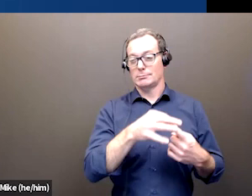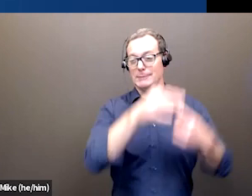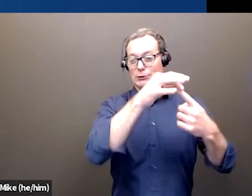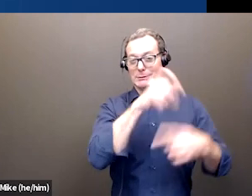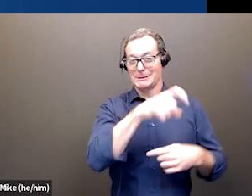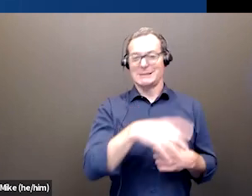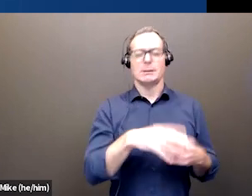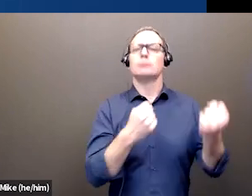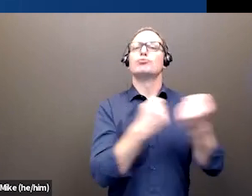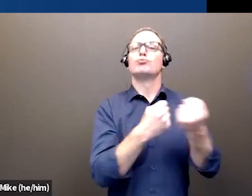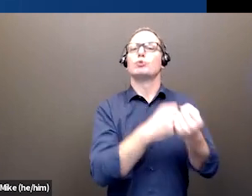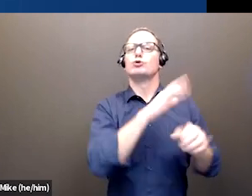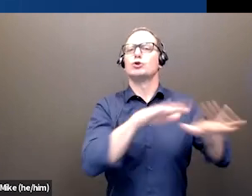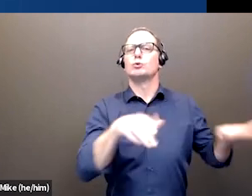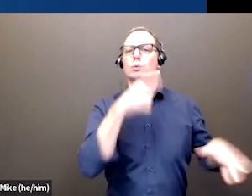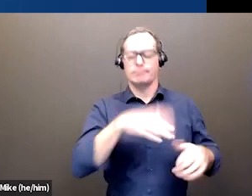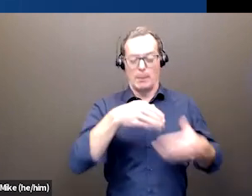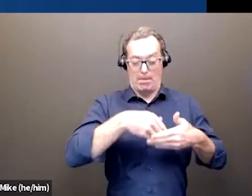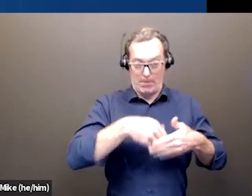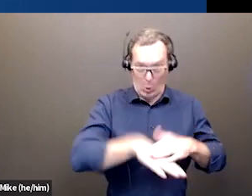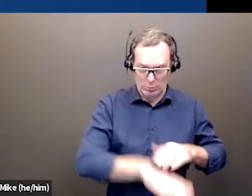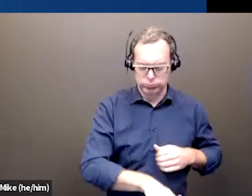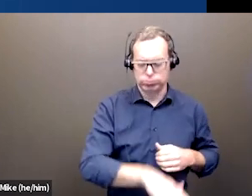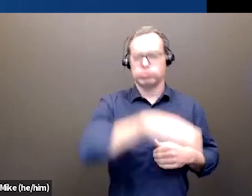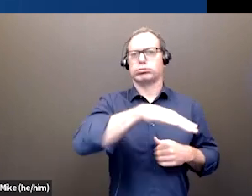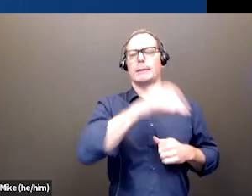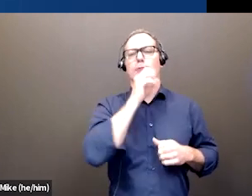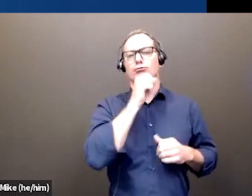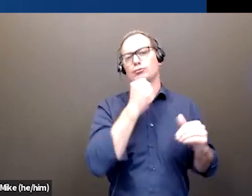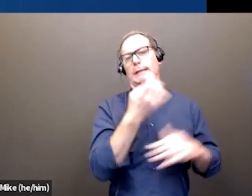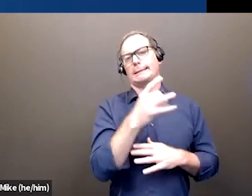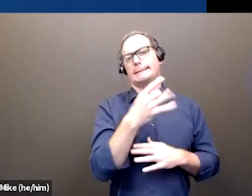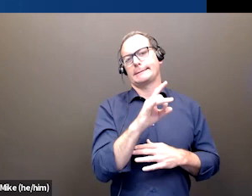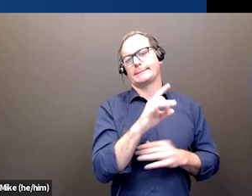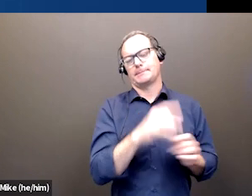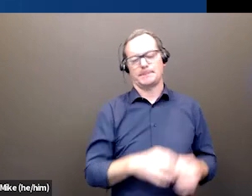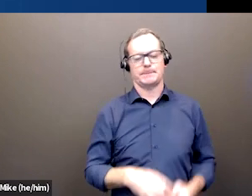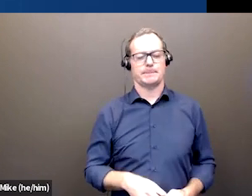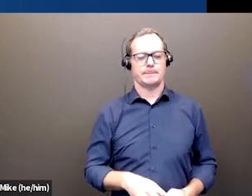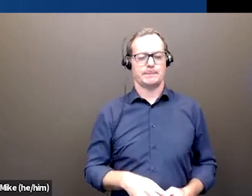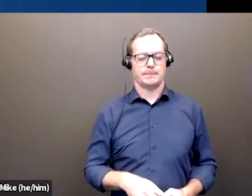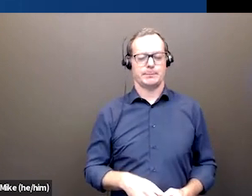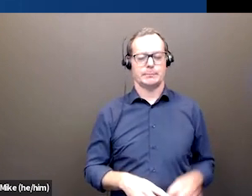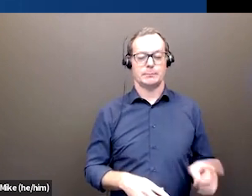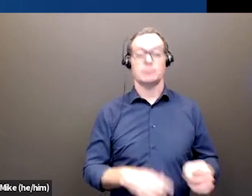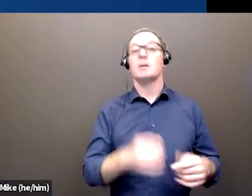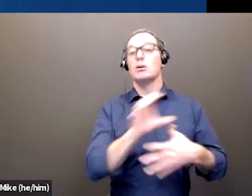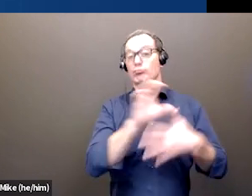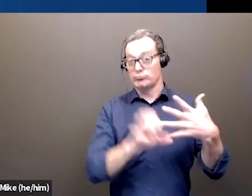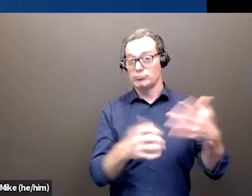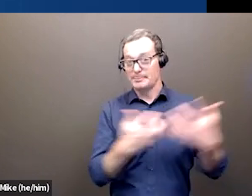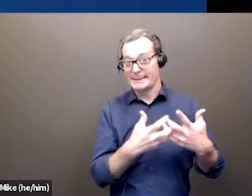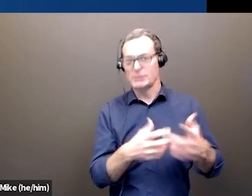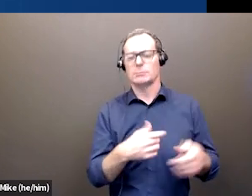children from birth until the child turns 18. Qualifying families receive advisor support 3 times a